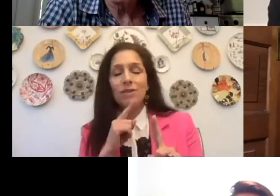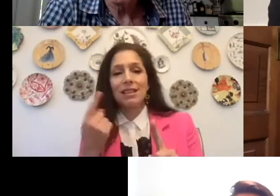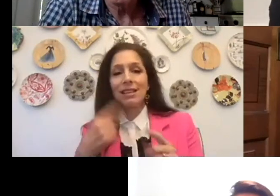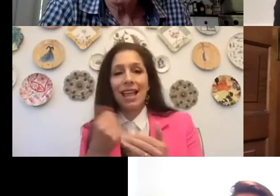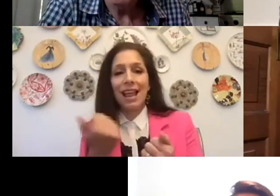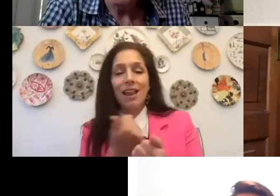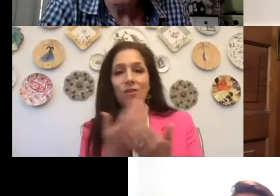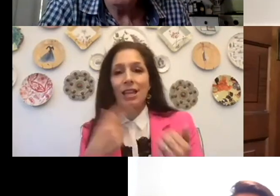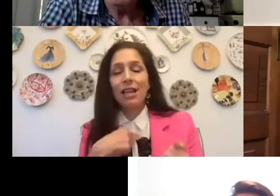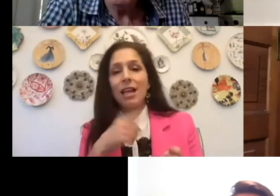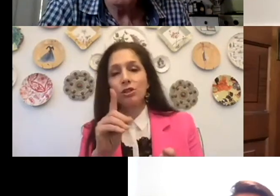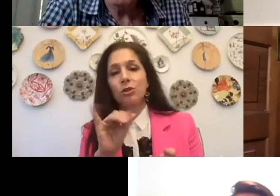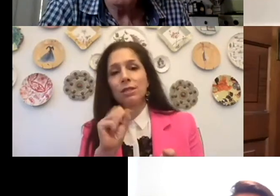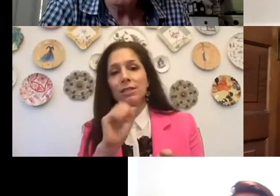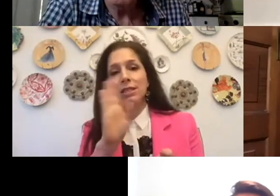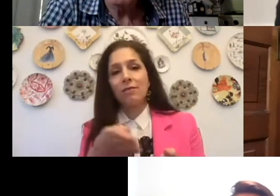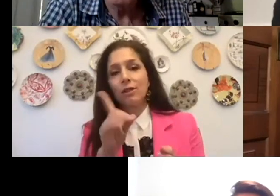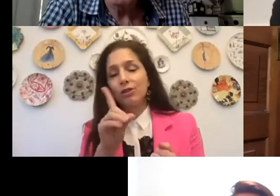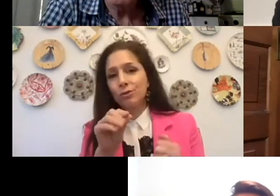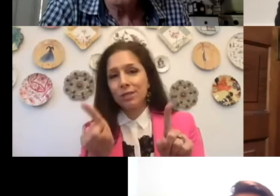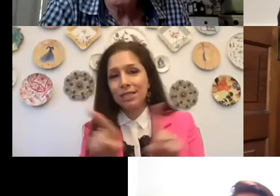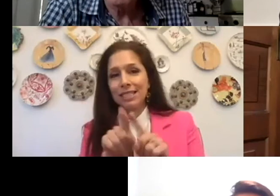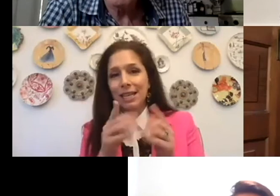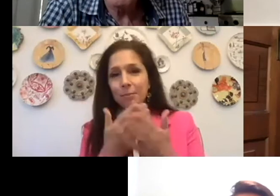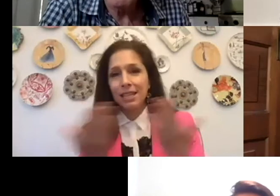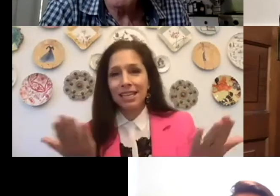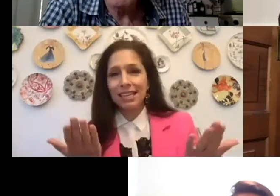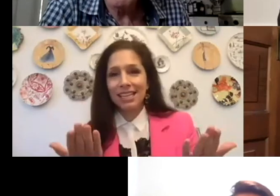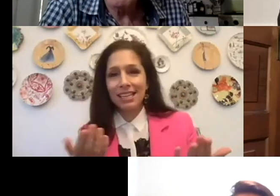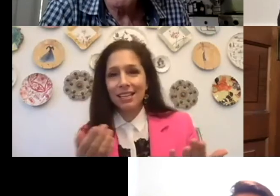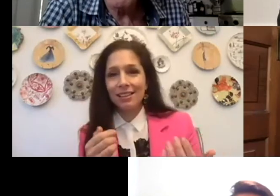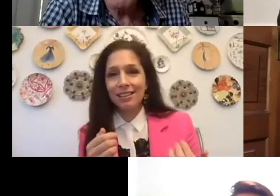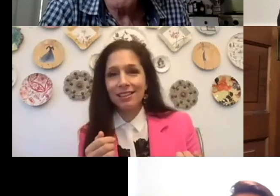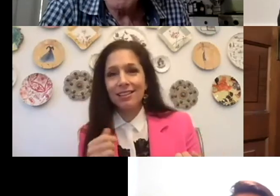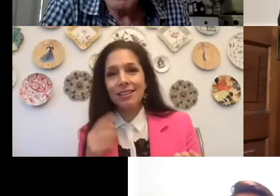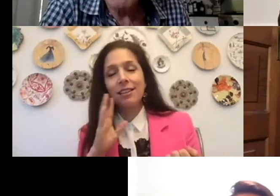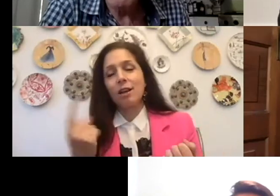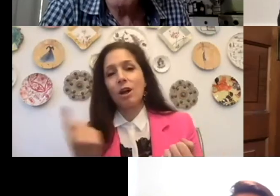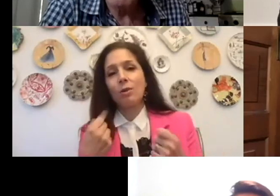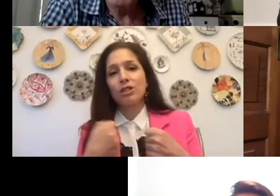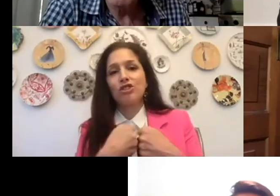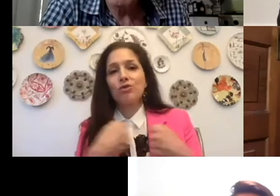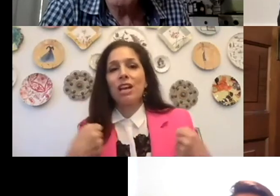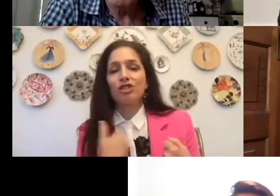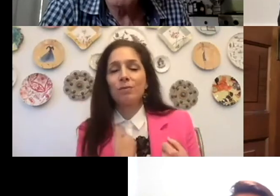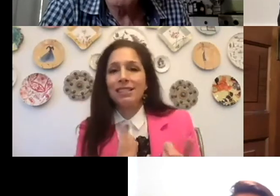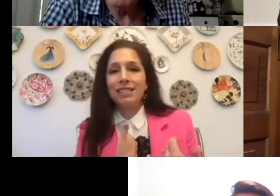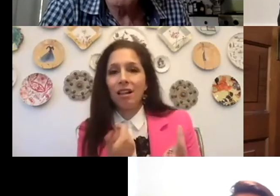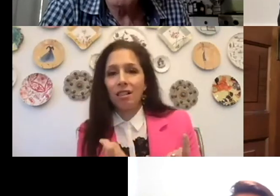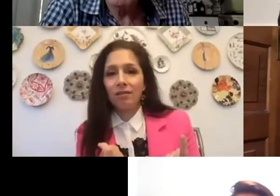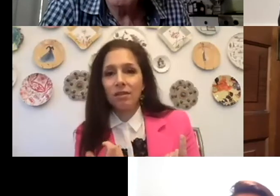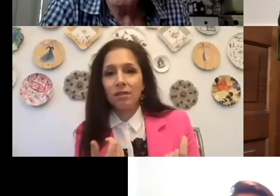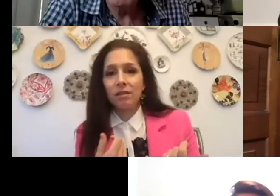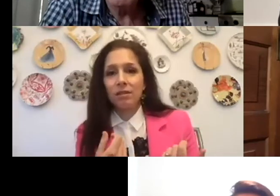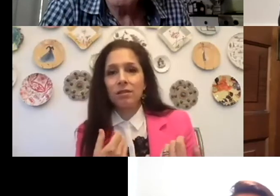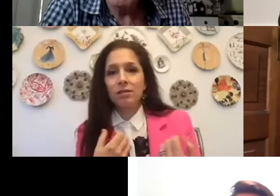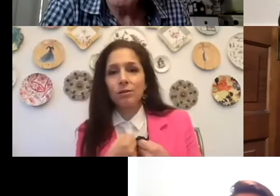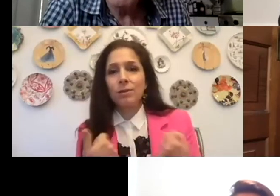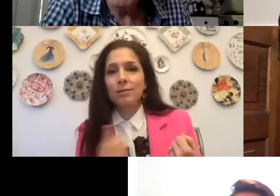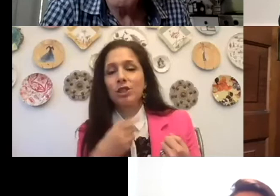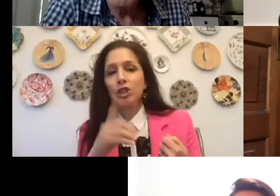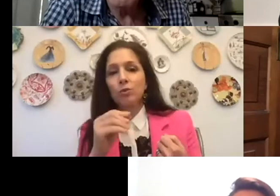I think my goal really is, out of everything I do, is to never do the same thing over and over again. I always want to stretch